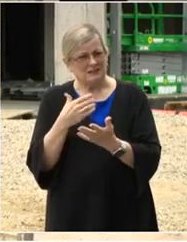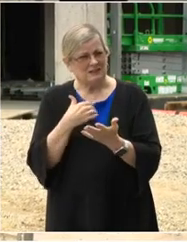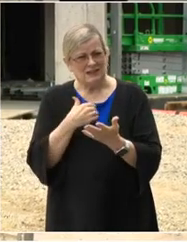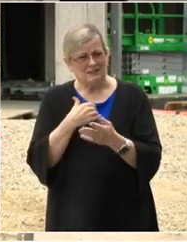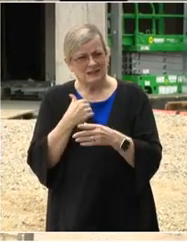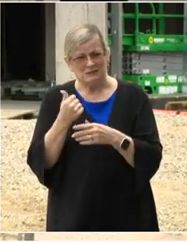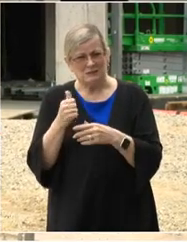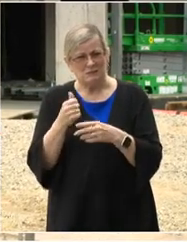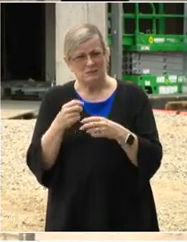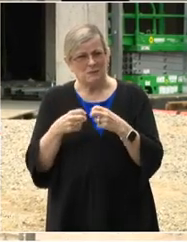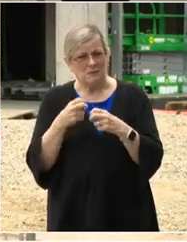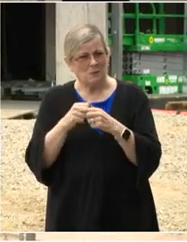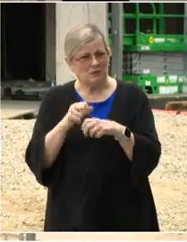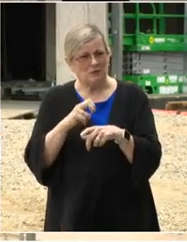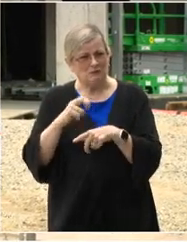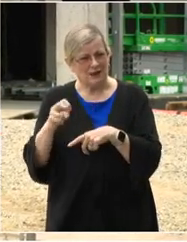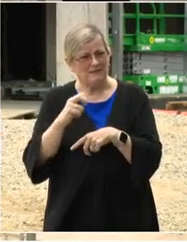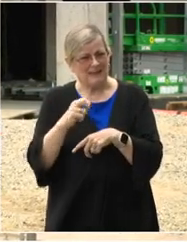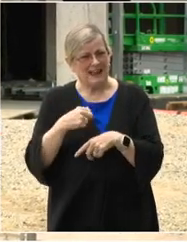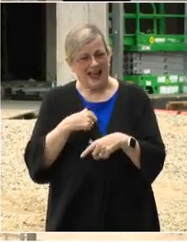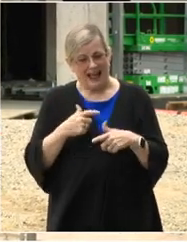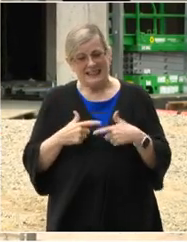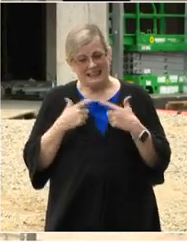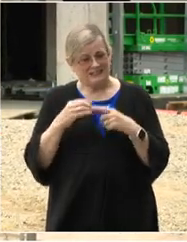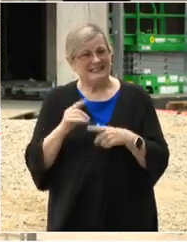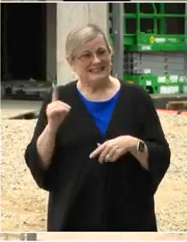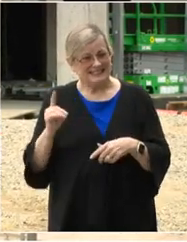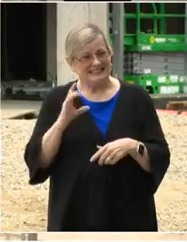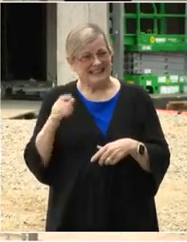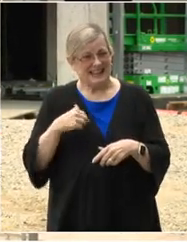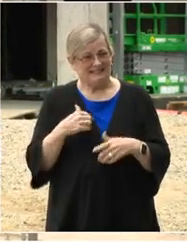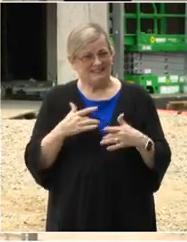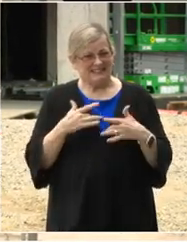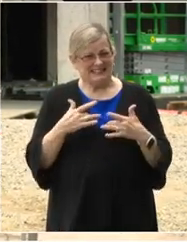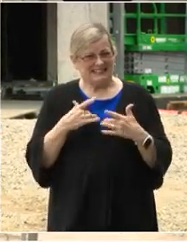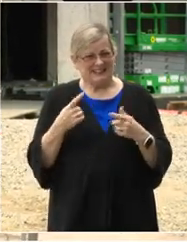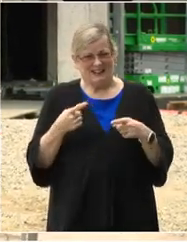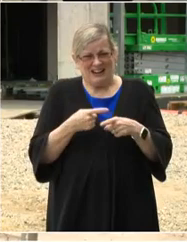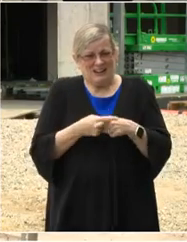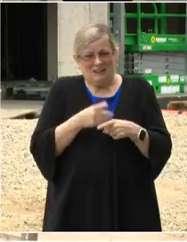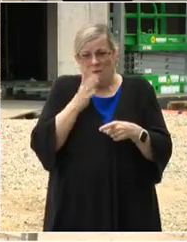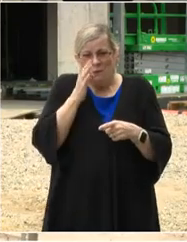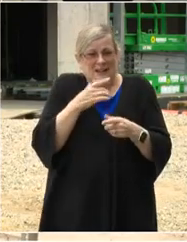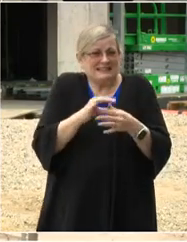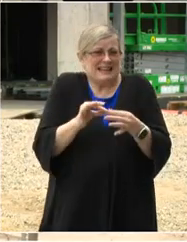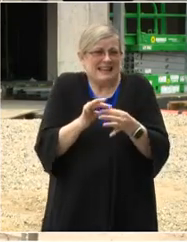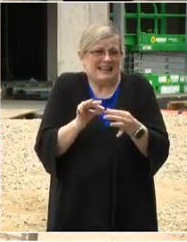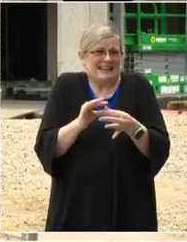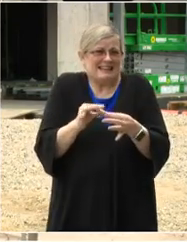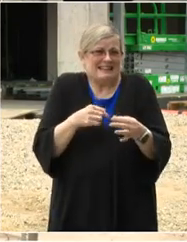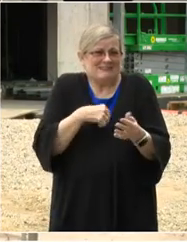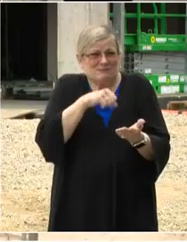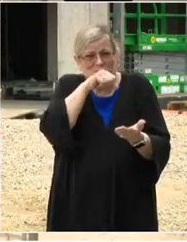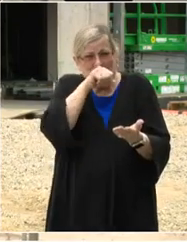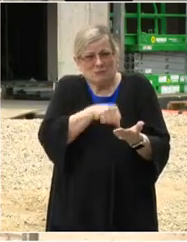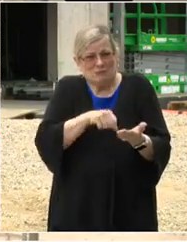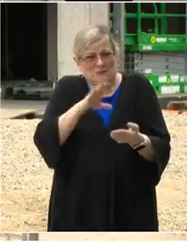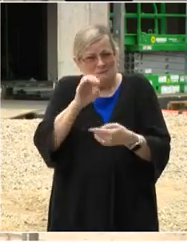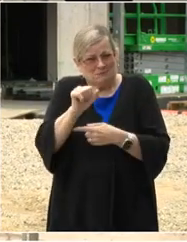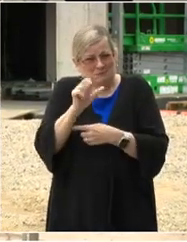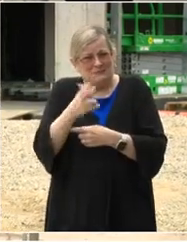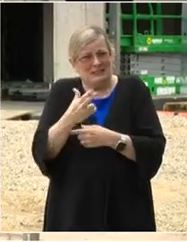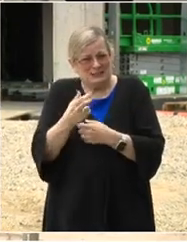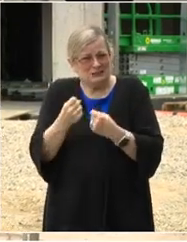I am a resident, and I feel a little conflicted in what I'm about to say, because I'm a big user of Beach Drive, so I'm not going to say anything right